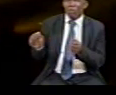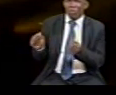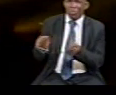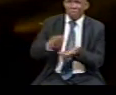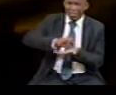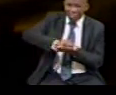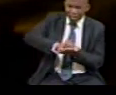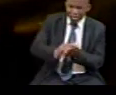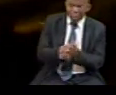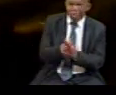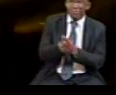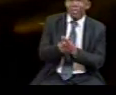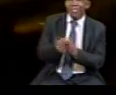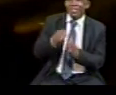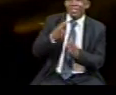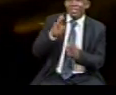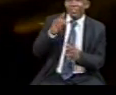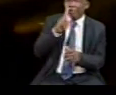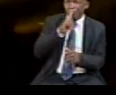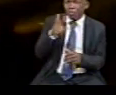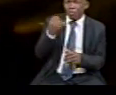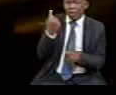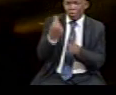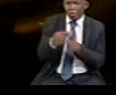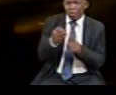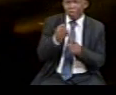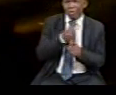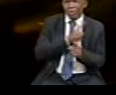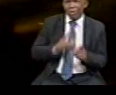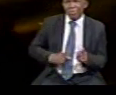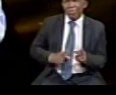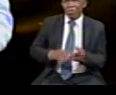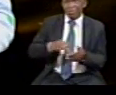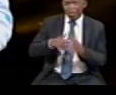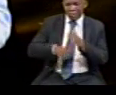the things which you first believe, you trample them on the faith.